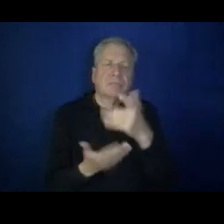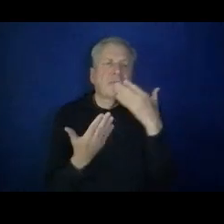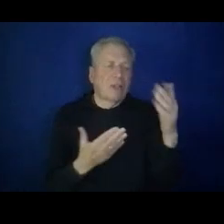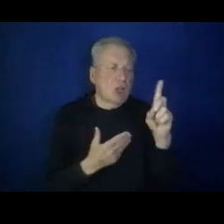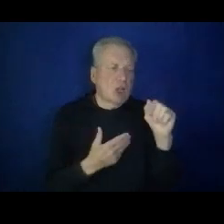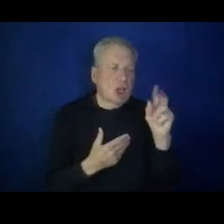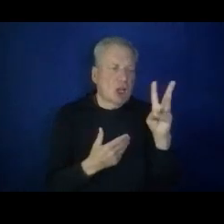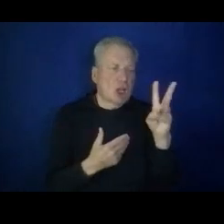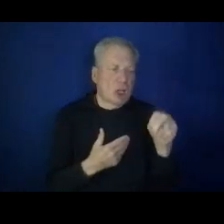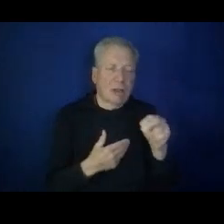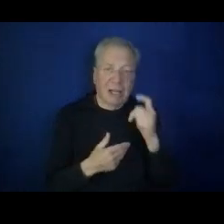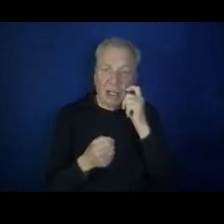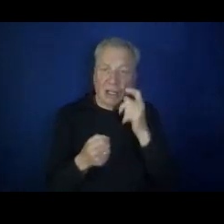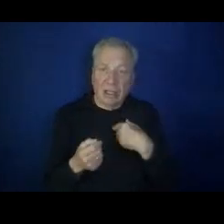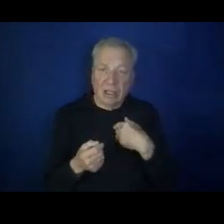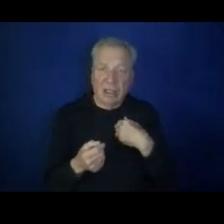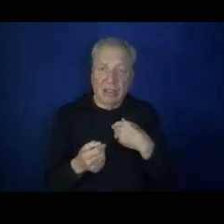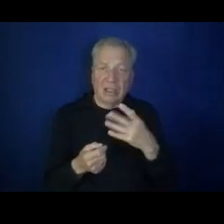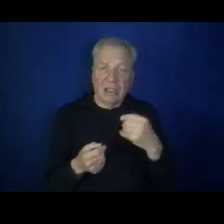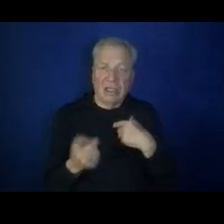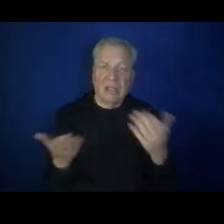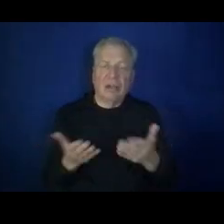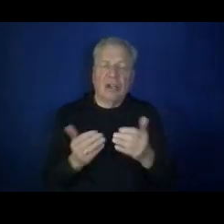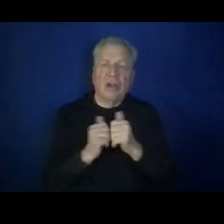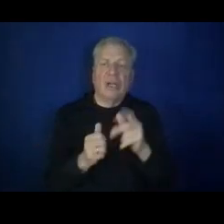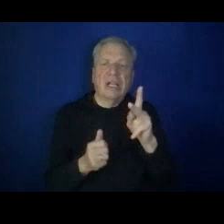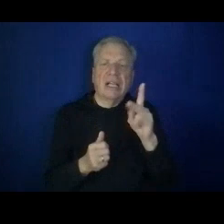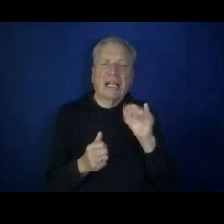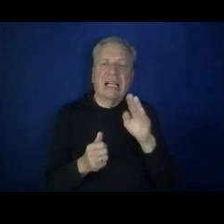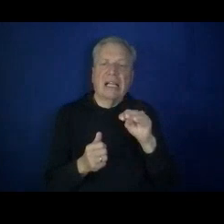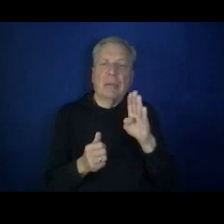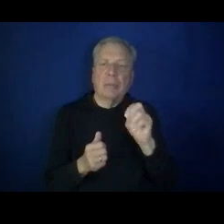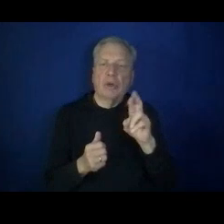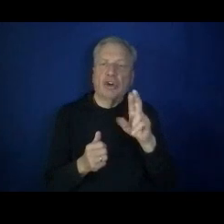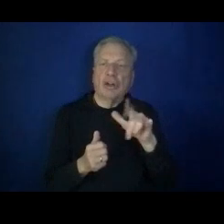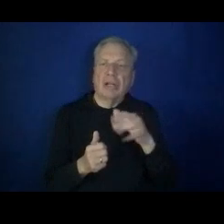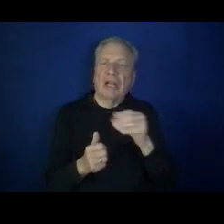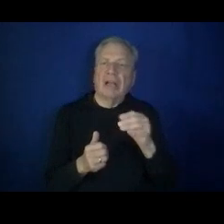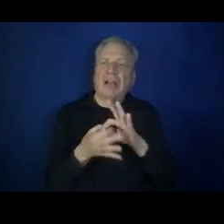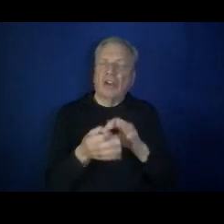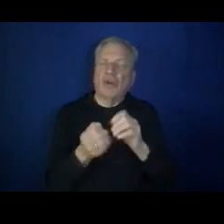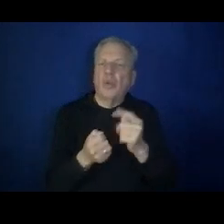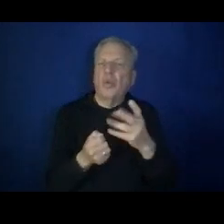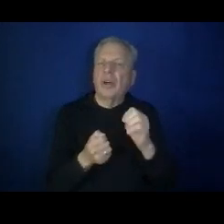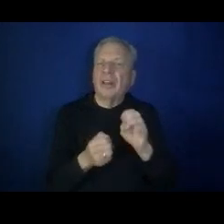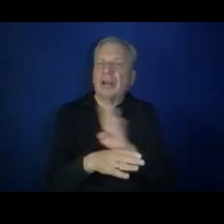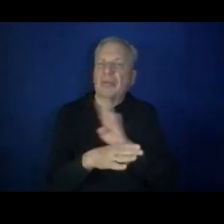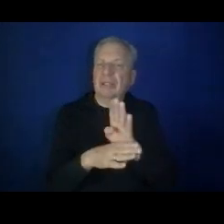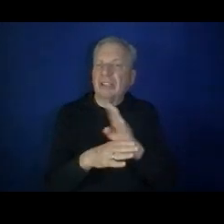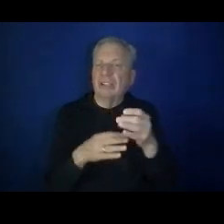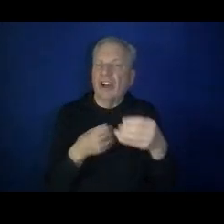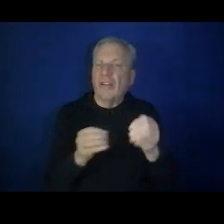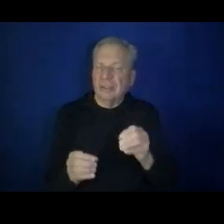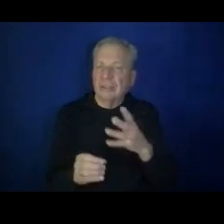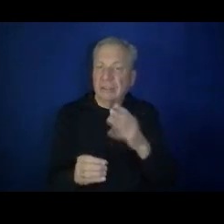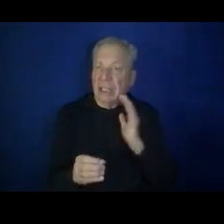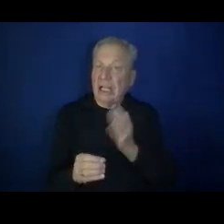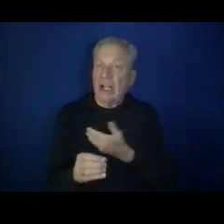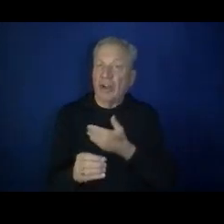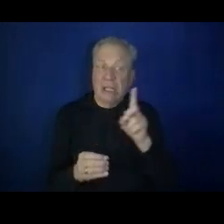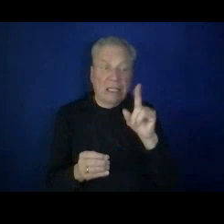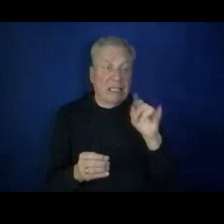Dawn said, my name's Jim, and I'm here with Kimberly Flanagan to represent the Commercial Services Office here in Yellowstone. Our division chief